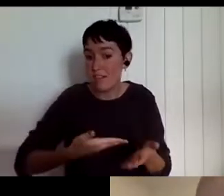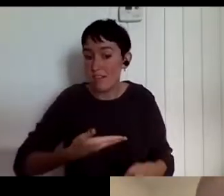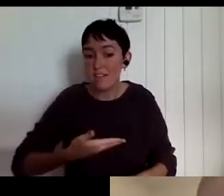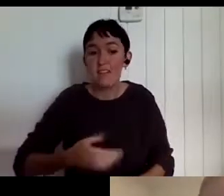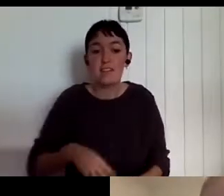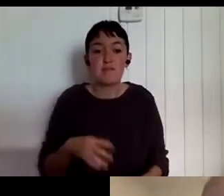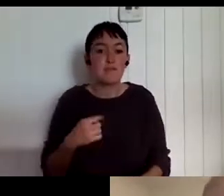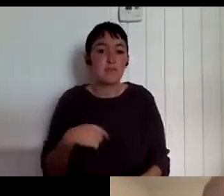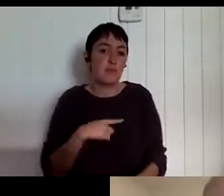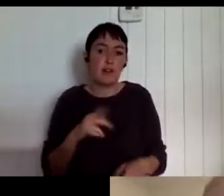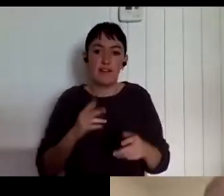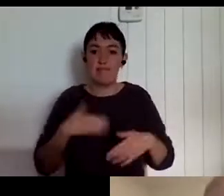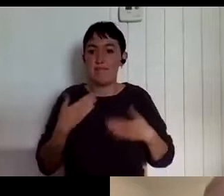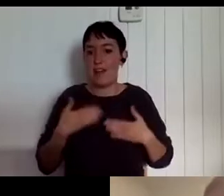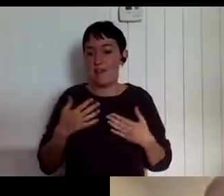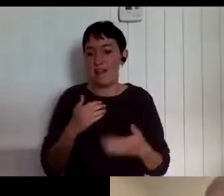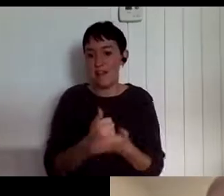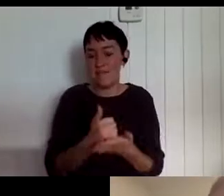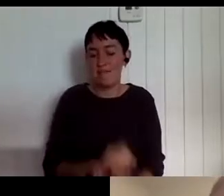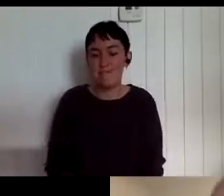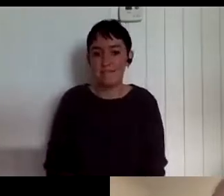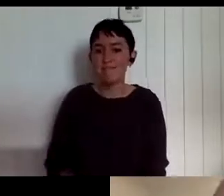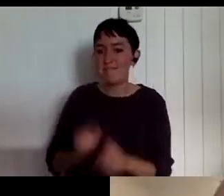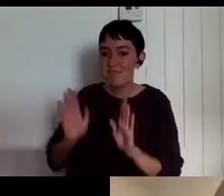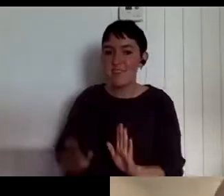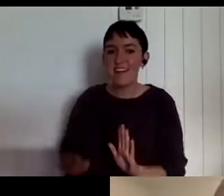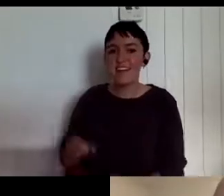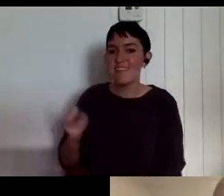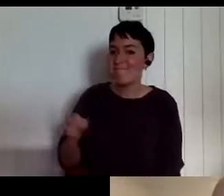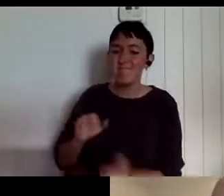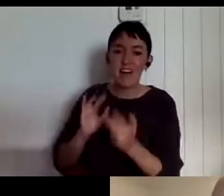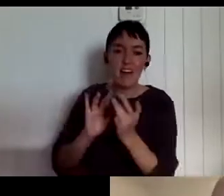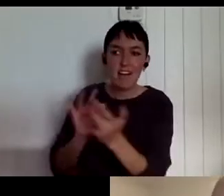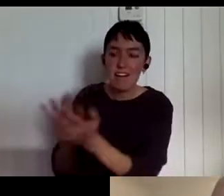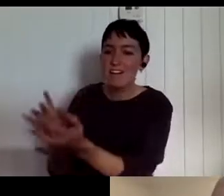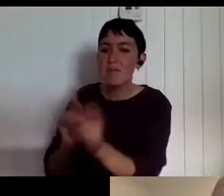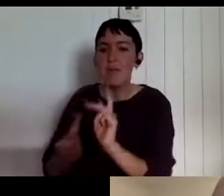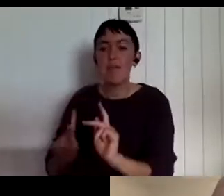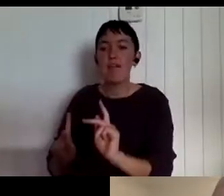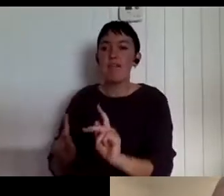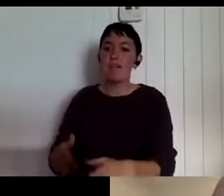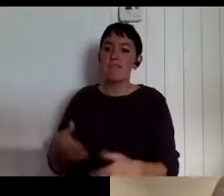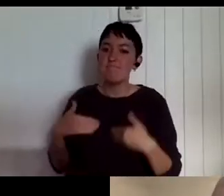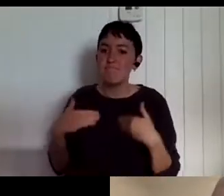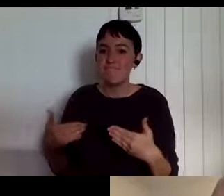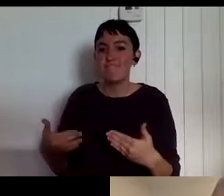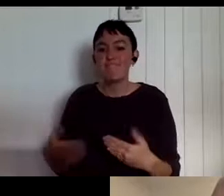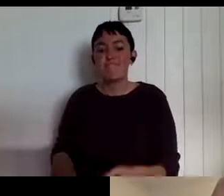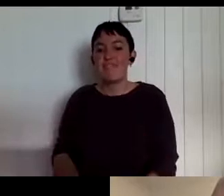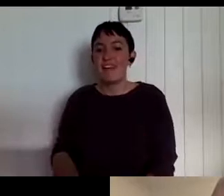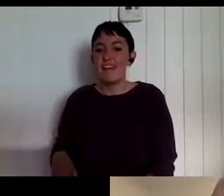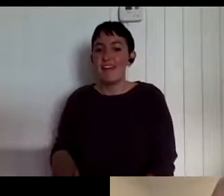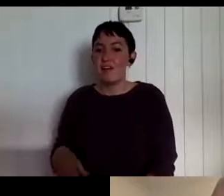people are happy to help. Great. Sounds good. Yeah. Reach out to people, put yourself out there. The worst that could happen is you get